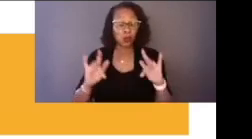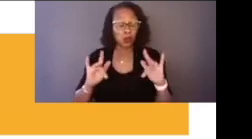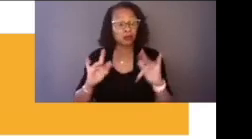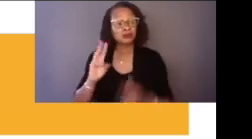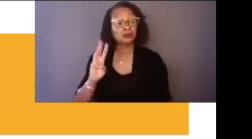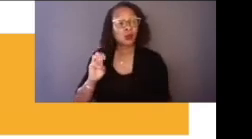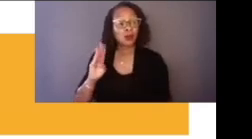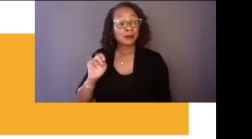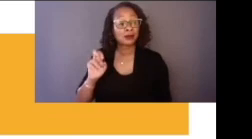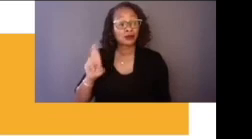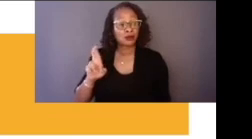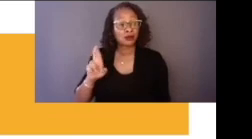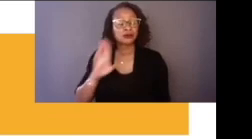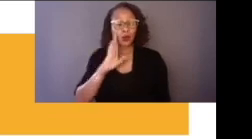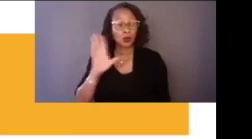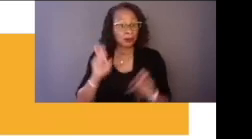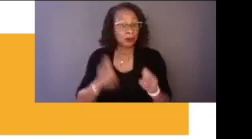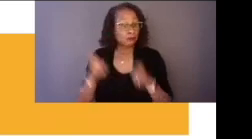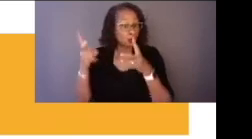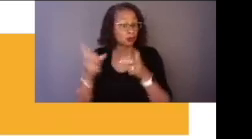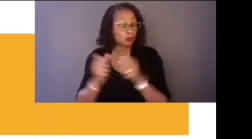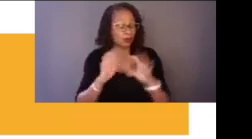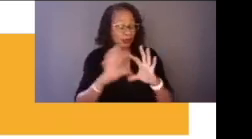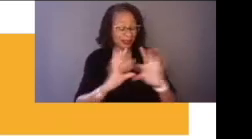with captions, with transcript, and